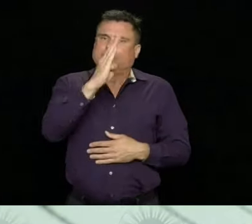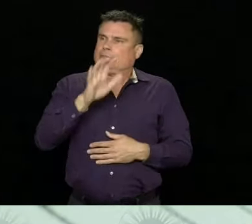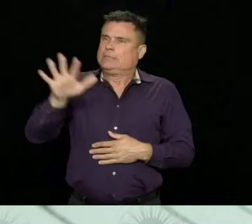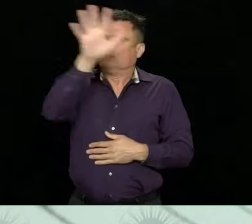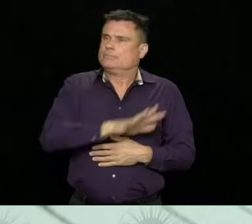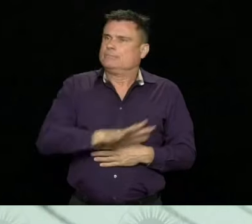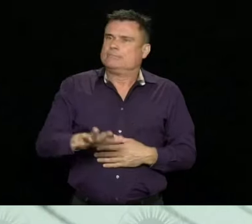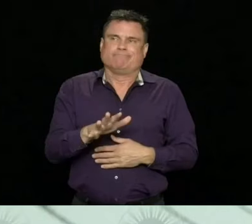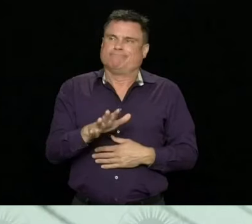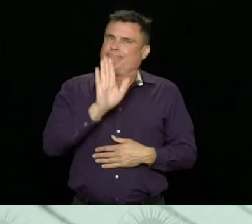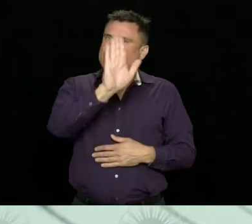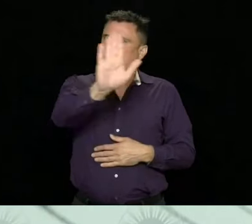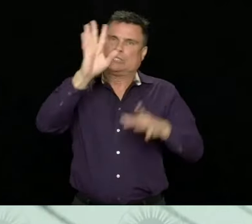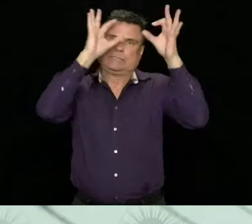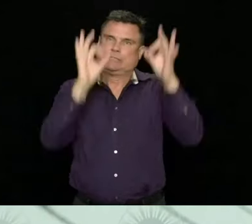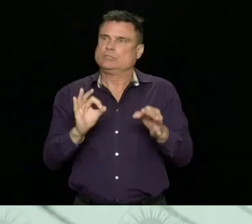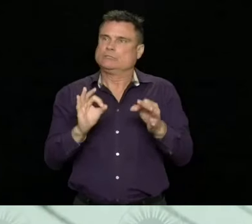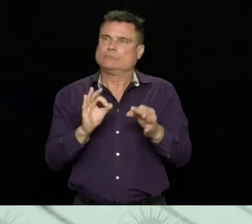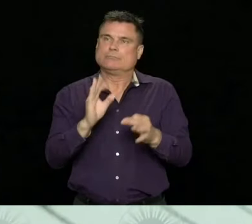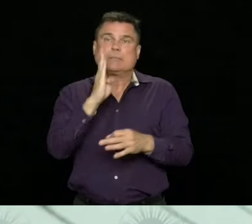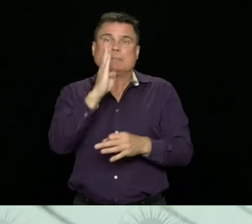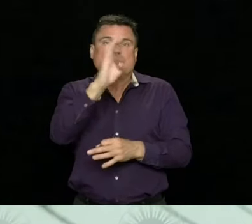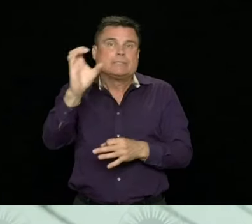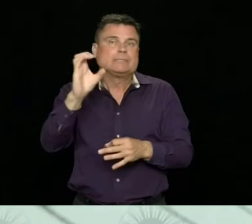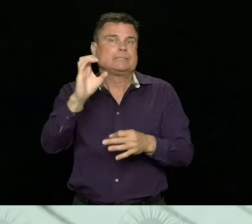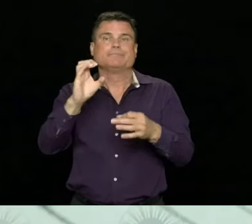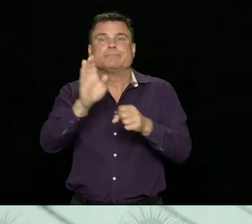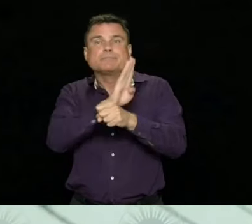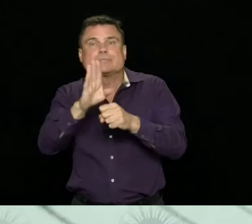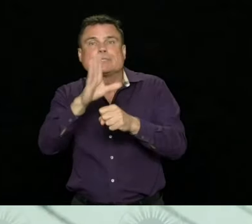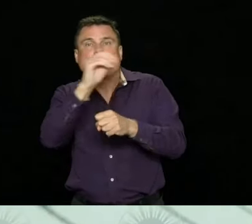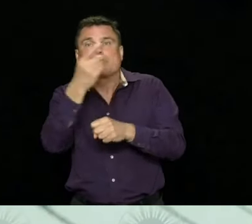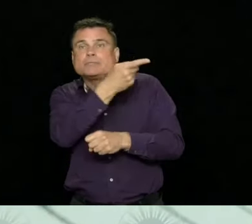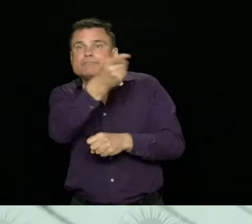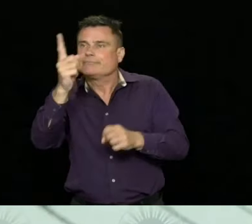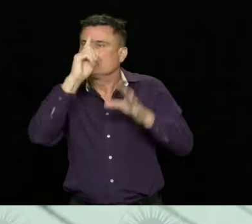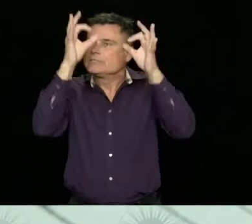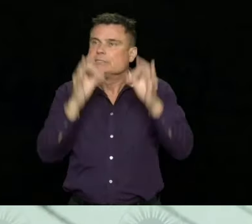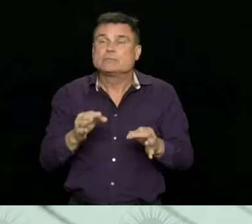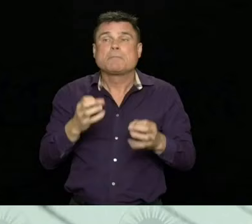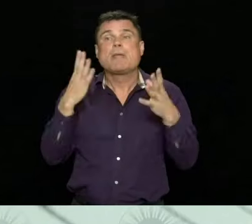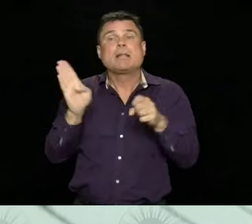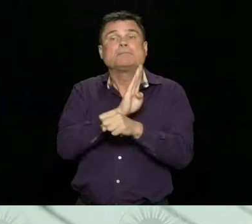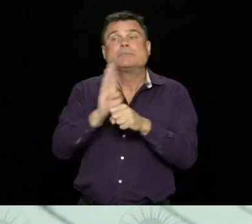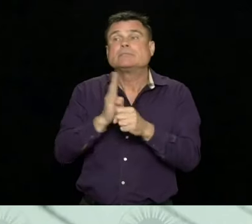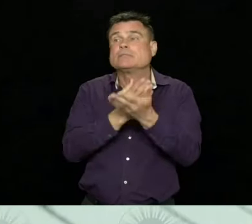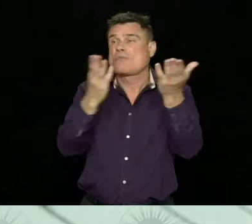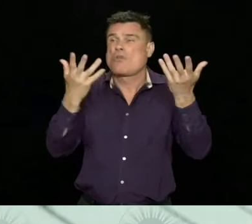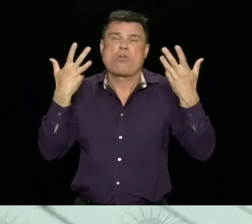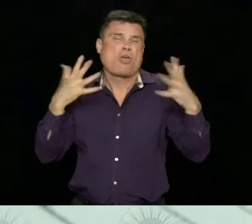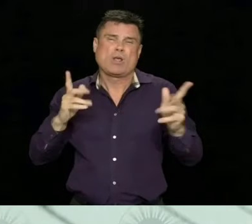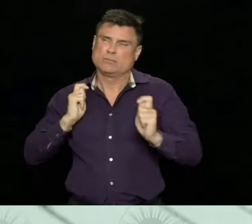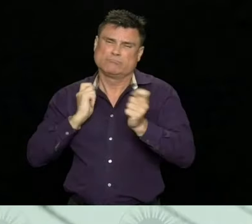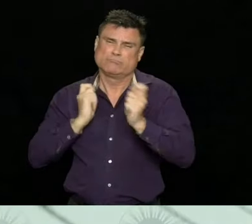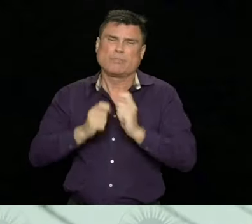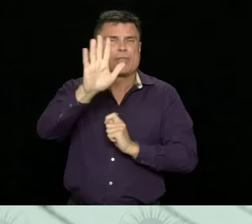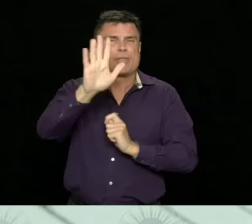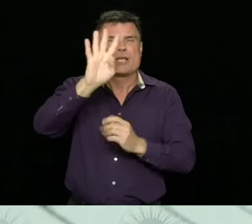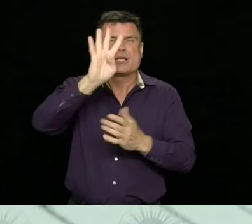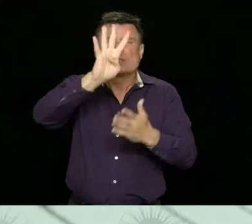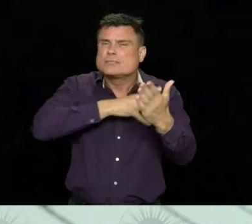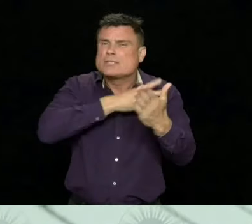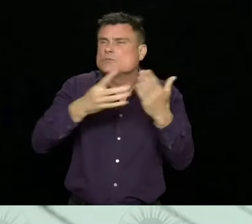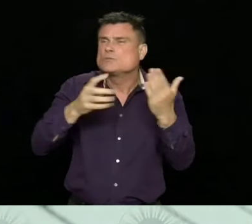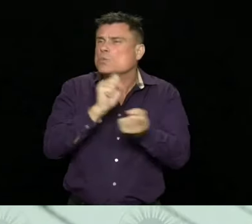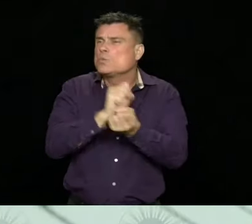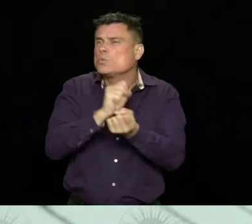and the businesses already have a different work schedules. Some work 4 days on, 4 days off. Others have